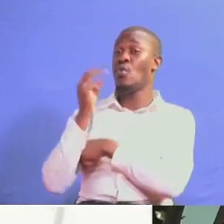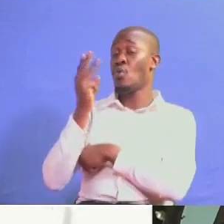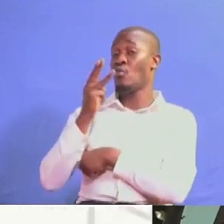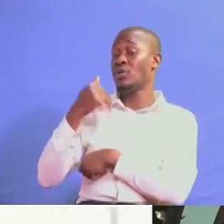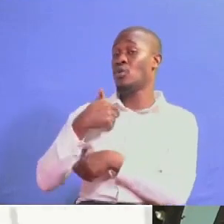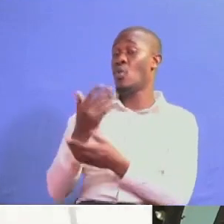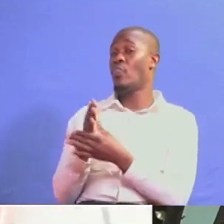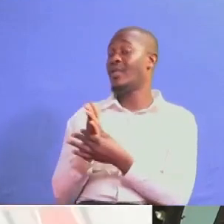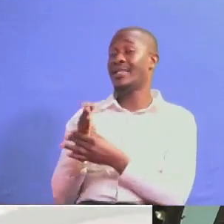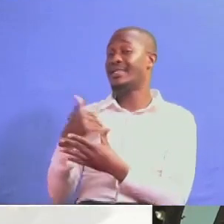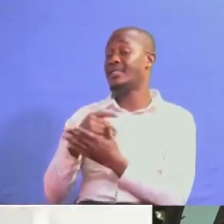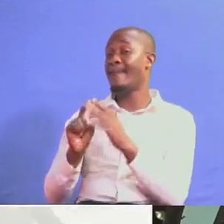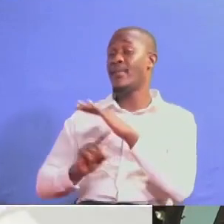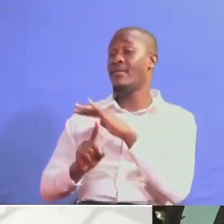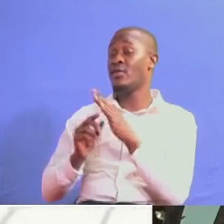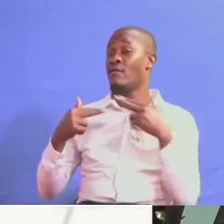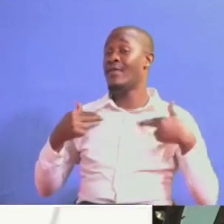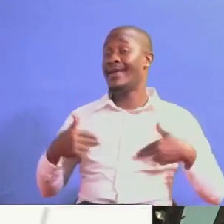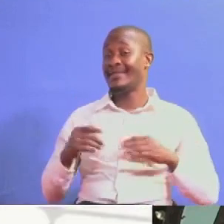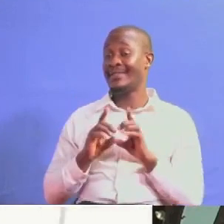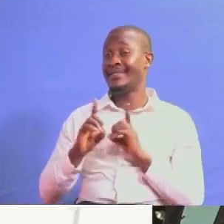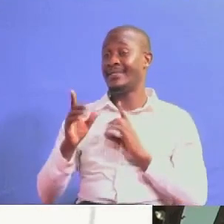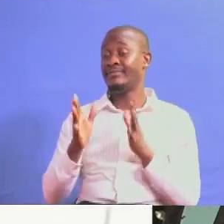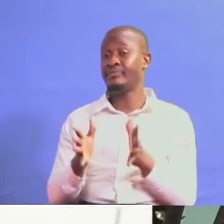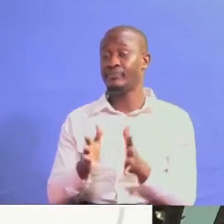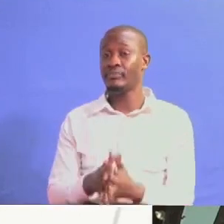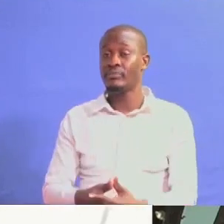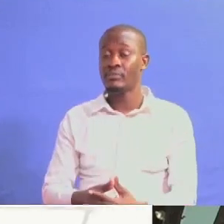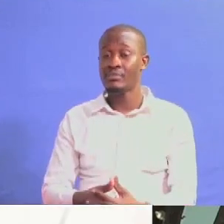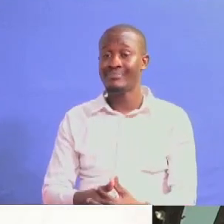according to the Ministry of Health directive. Anyango Sylvia, KUTV.